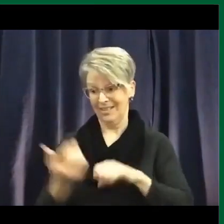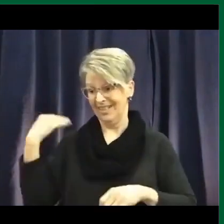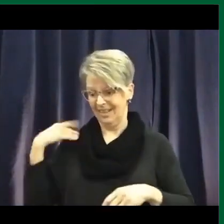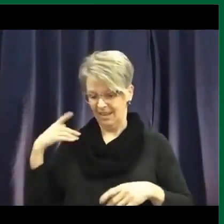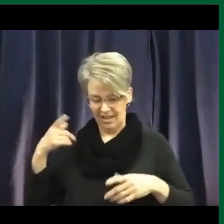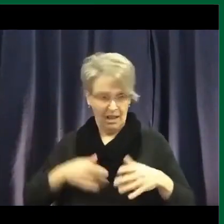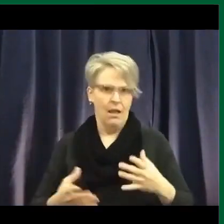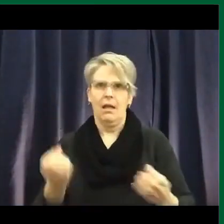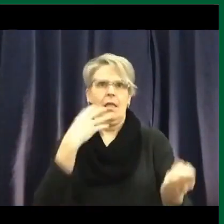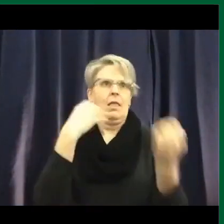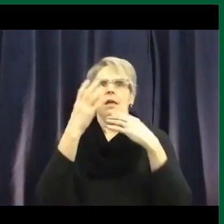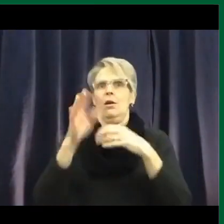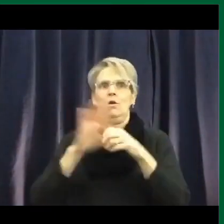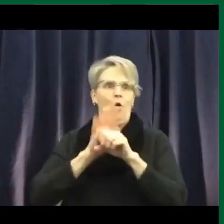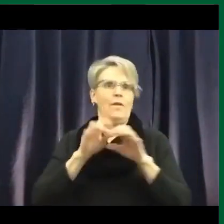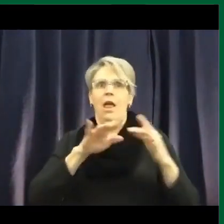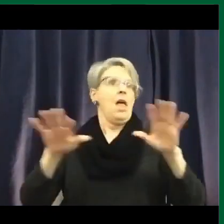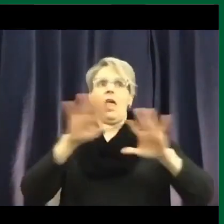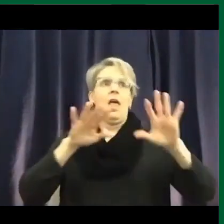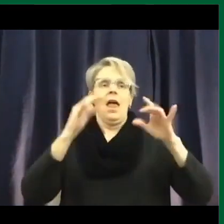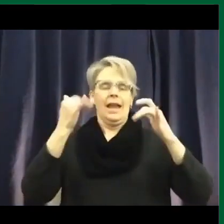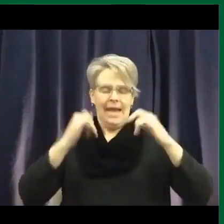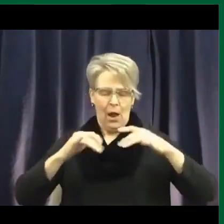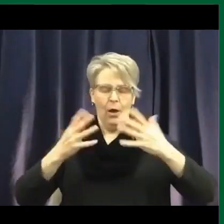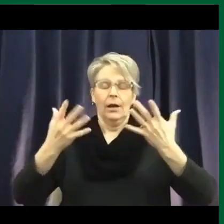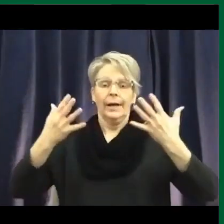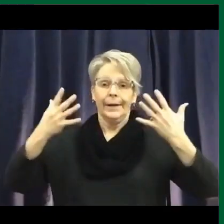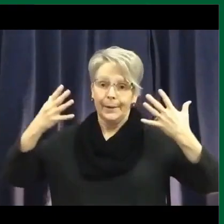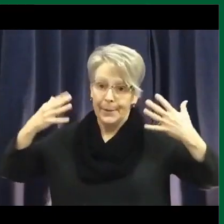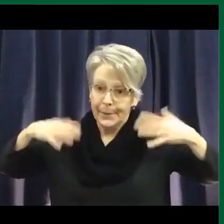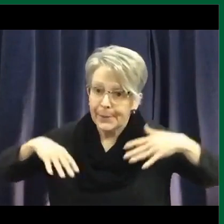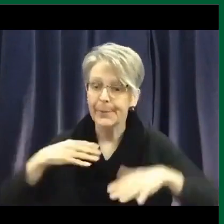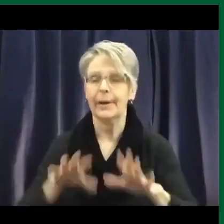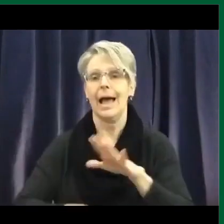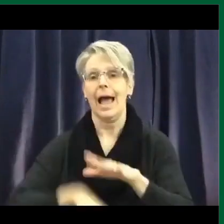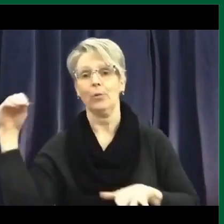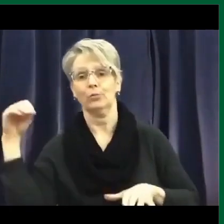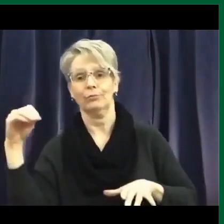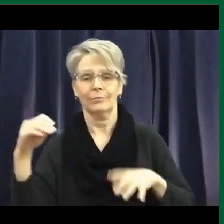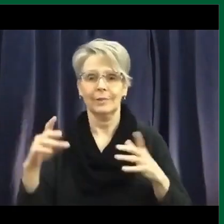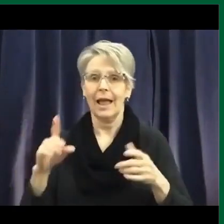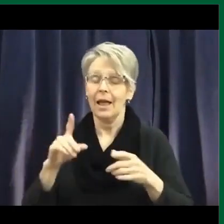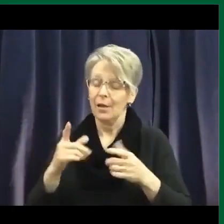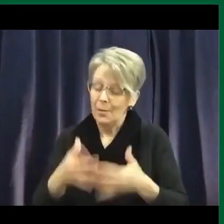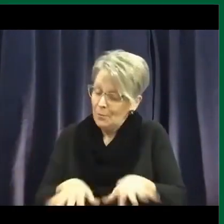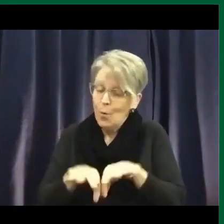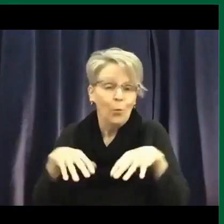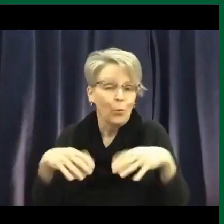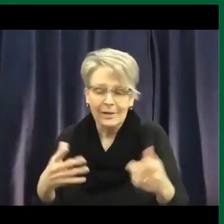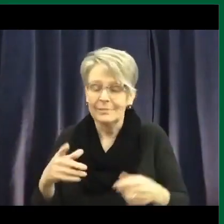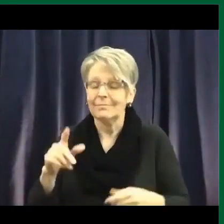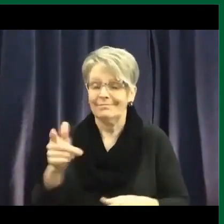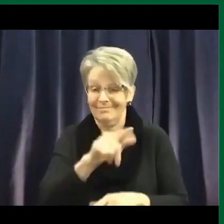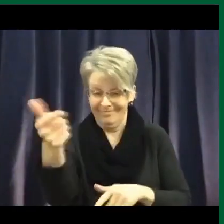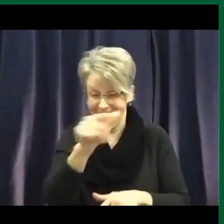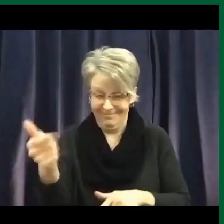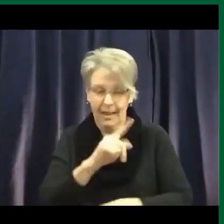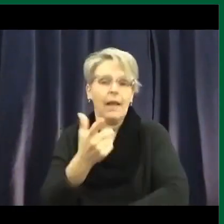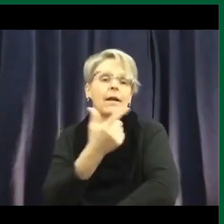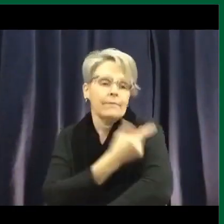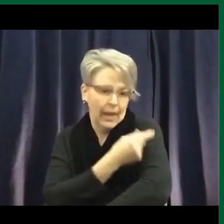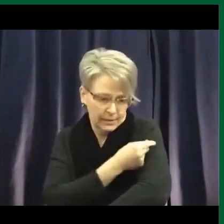certainly on our way out. The path out of COVID depends on everyone getting vaccinated when it's your turn. I know that we have